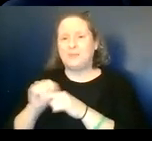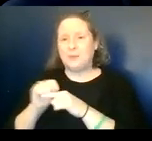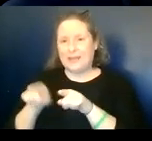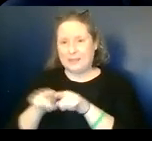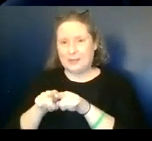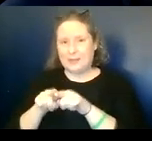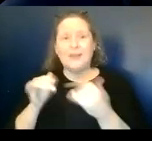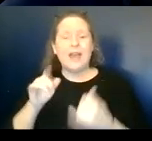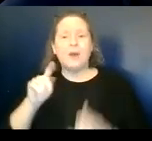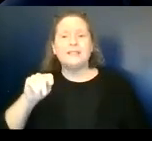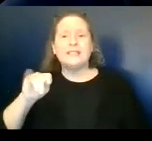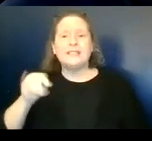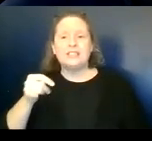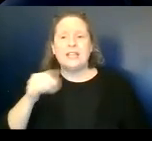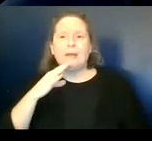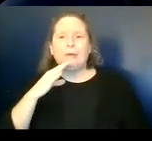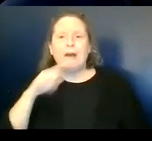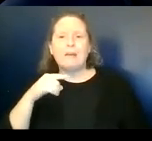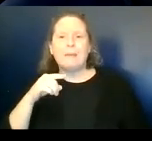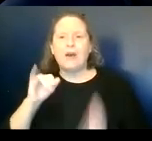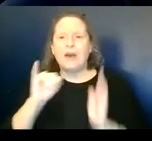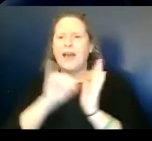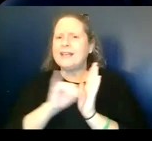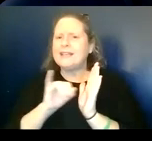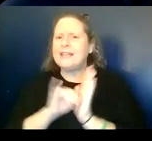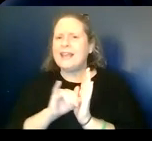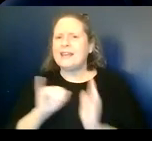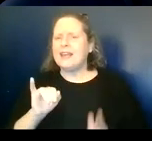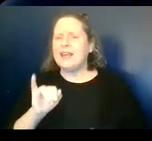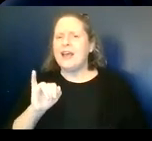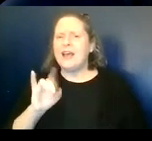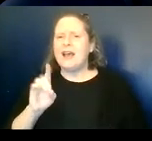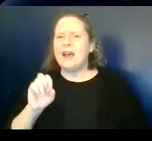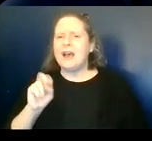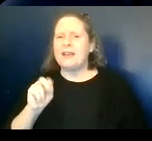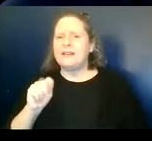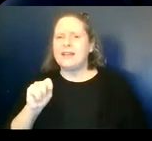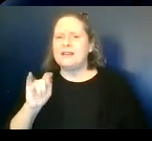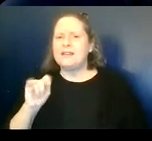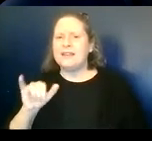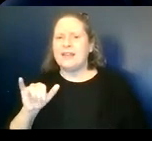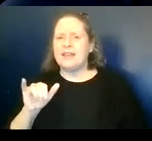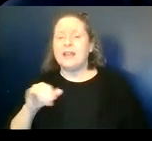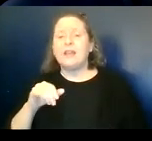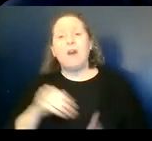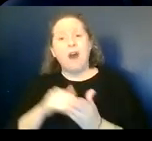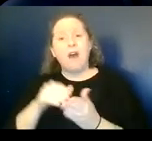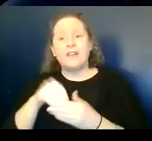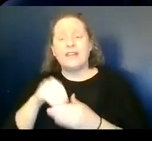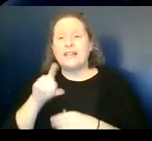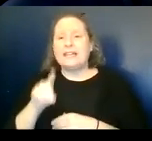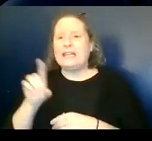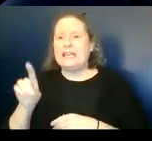important. Something we don't often get to learn about, especially in the DD world, right? The developmental disabilities world.